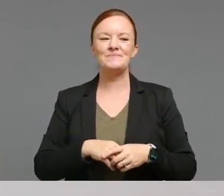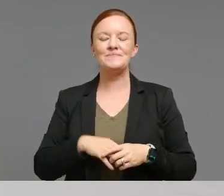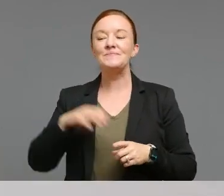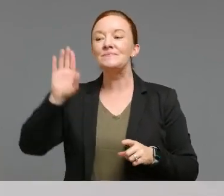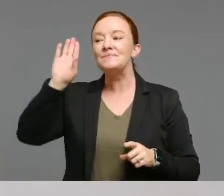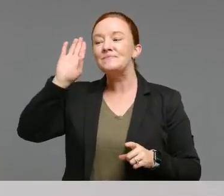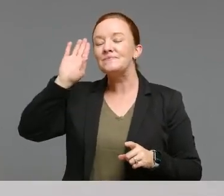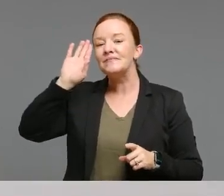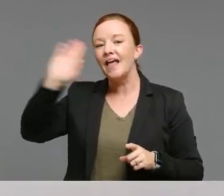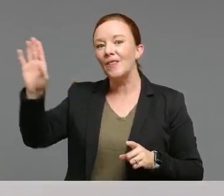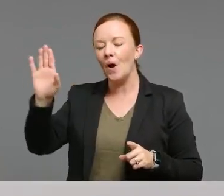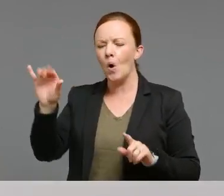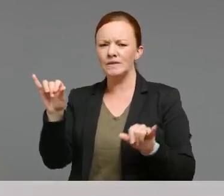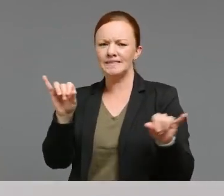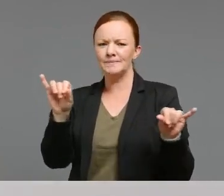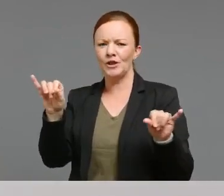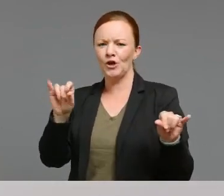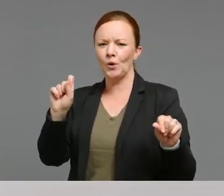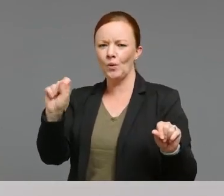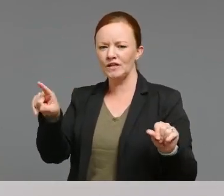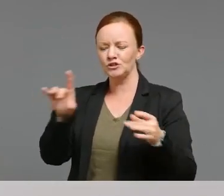Hi. Hey, a similar question.